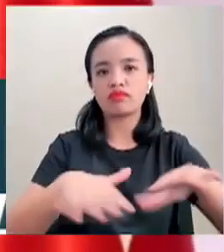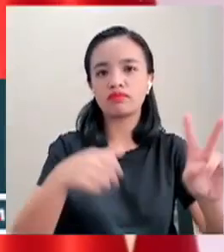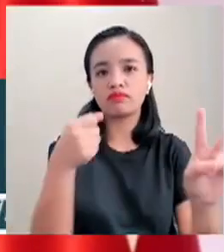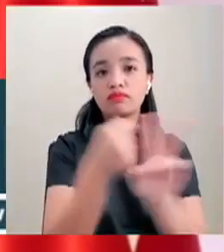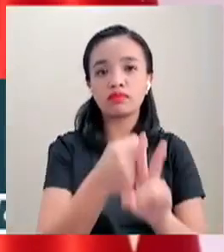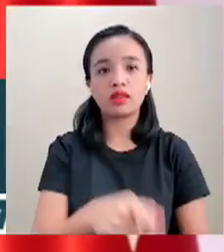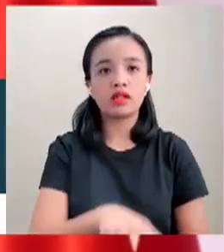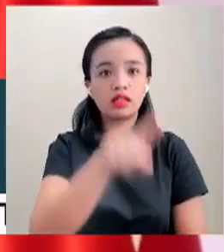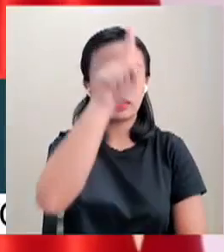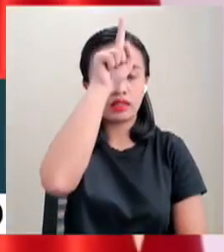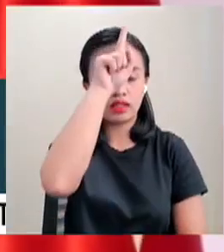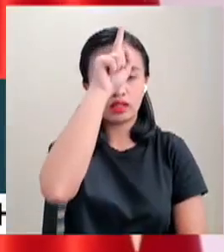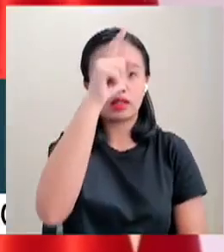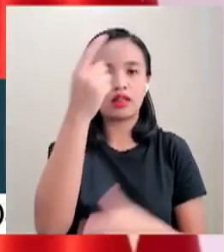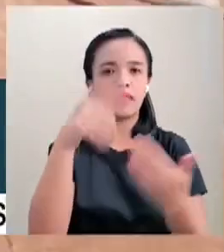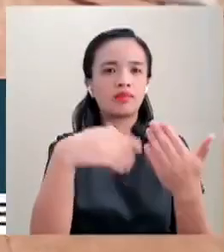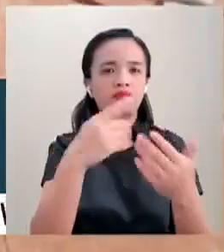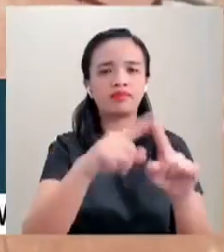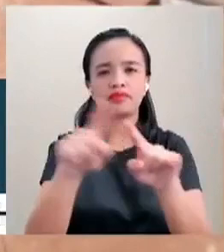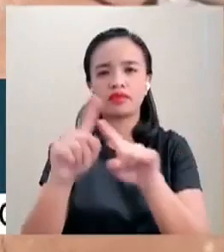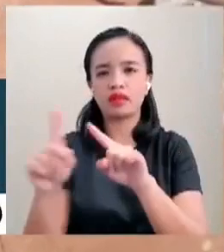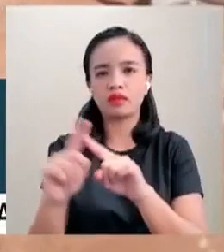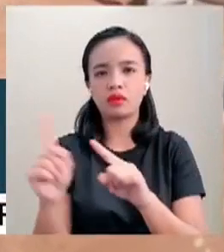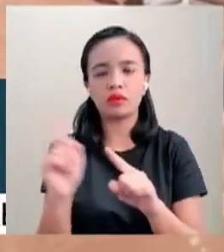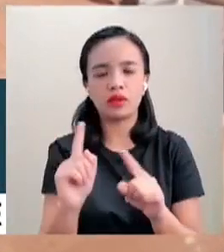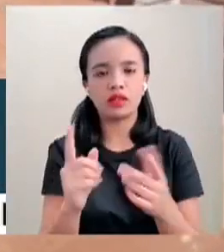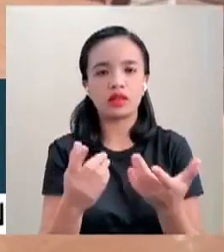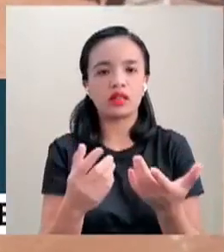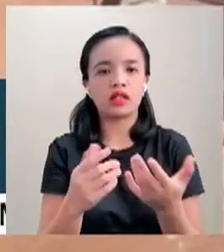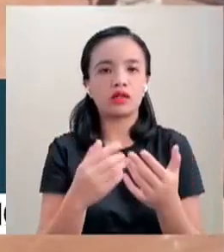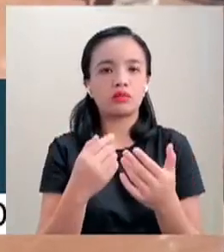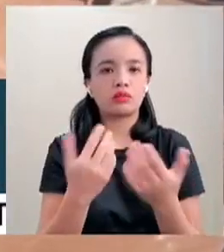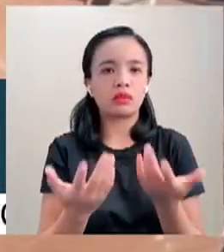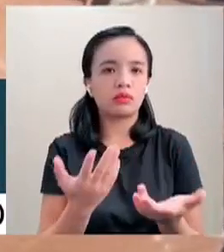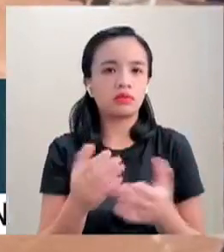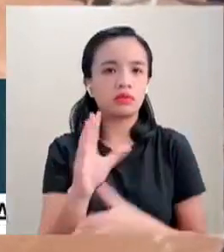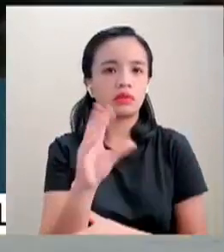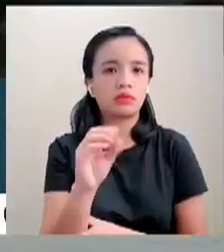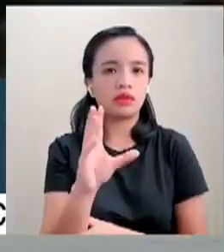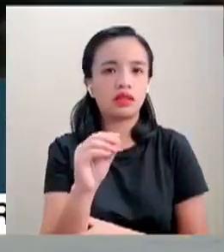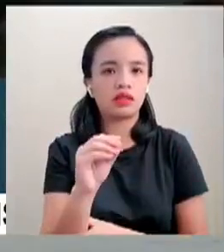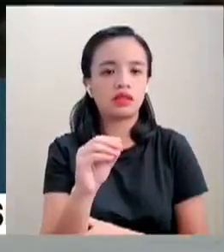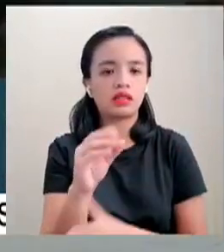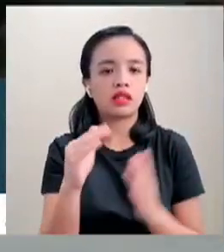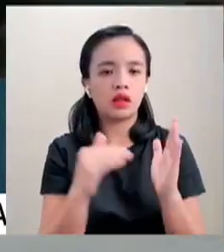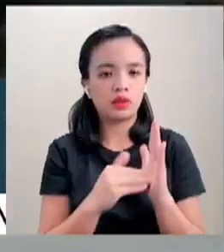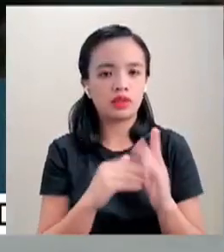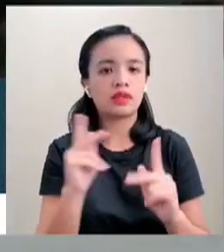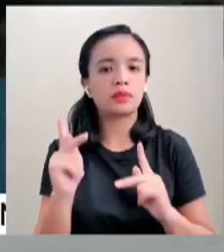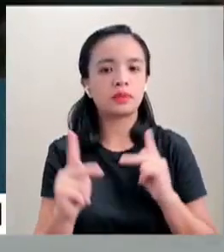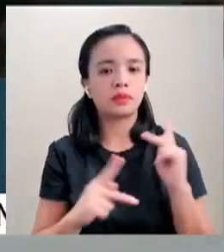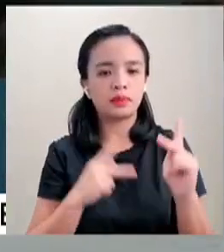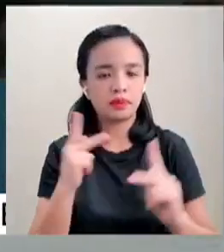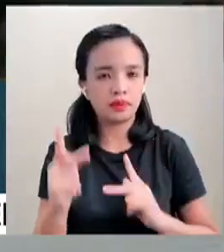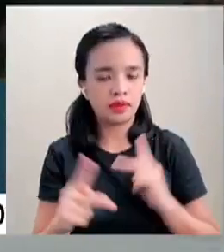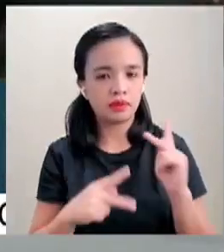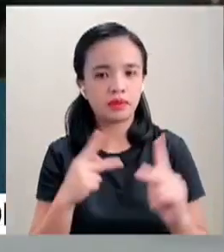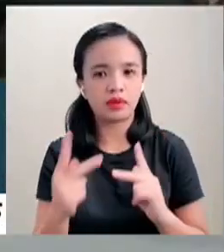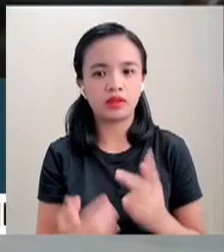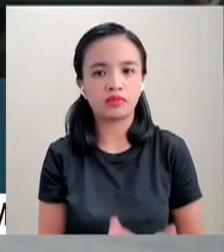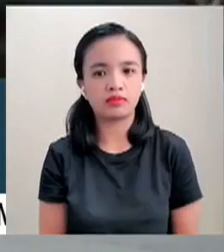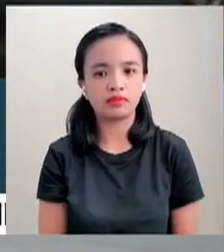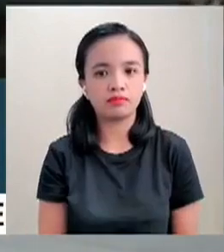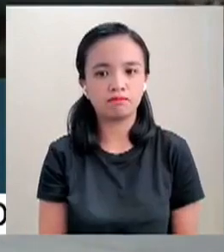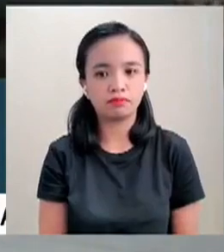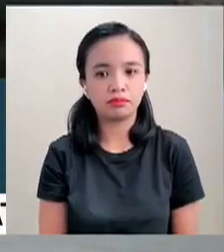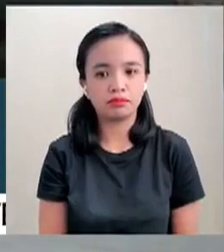were also hit by a devastating quake that killed over 50,000 people. Meanwhile, at least 4 planes carrying rescue teams from Qatar